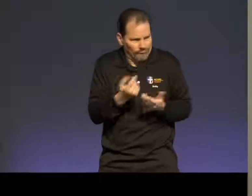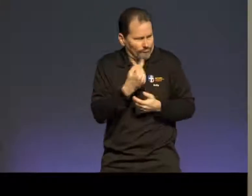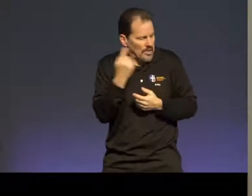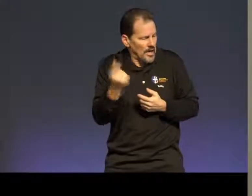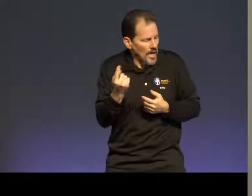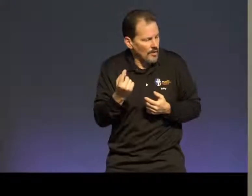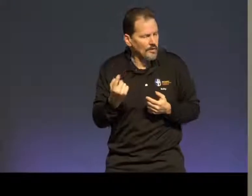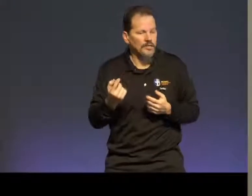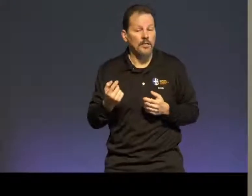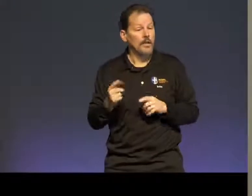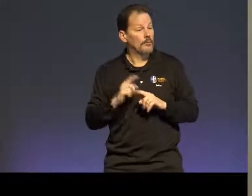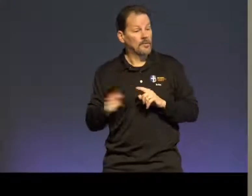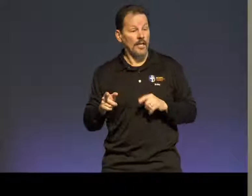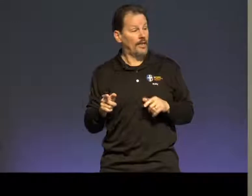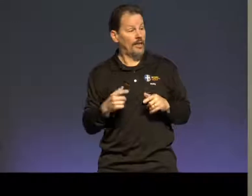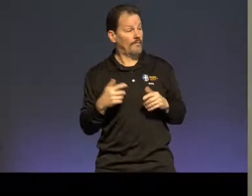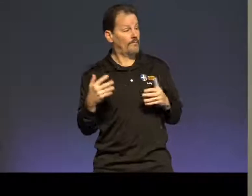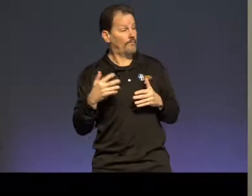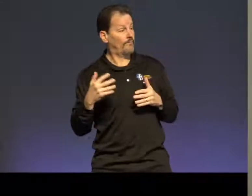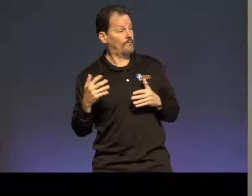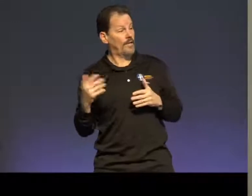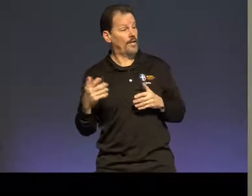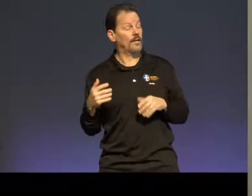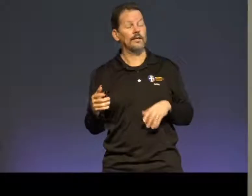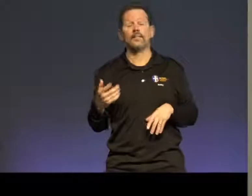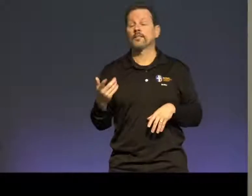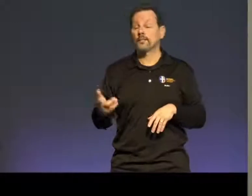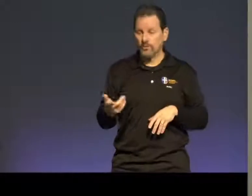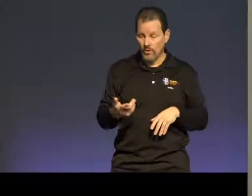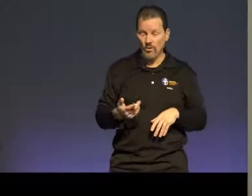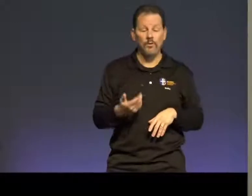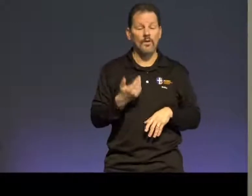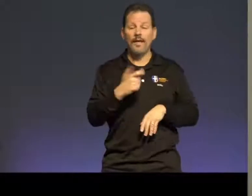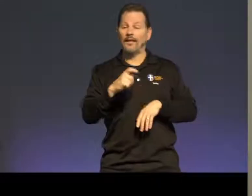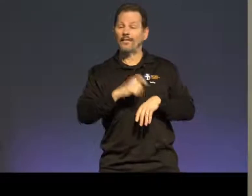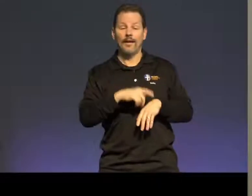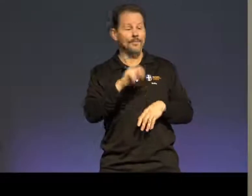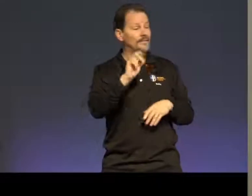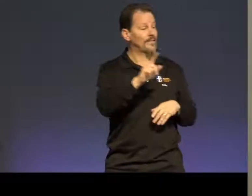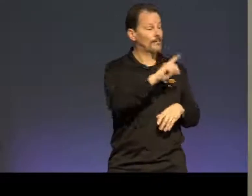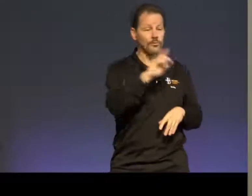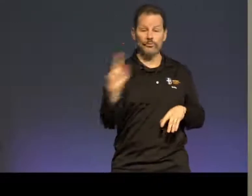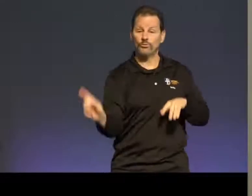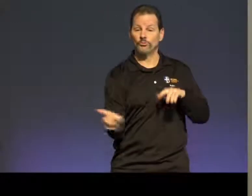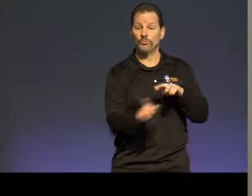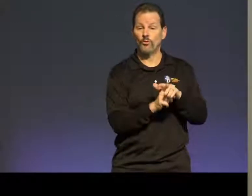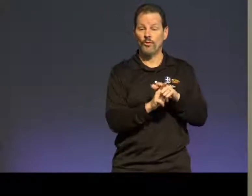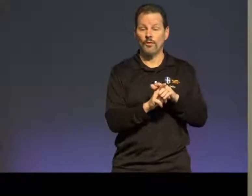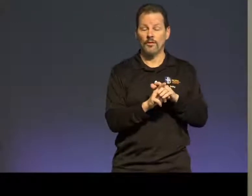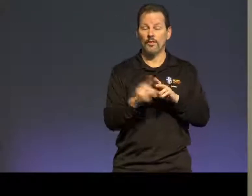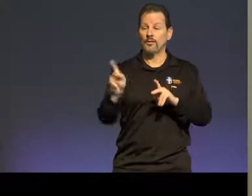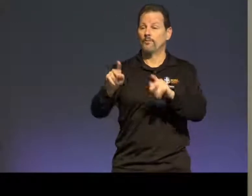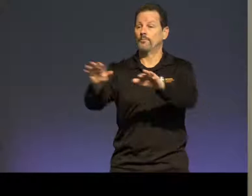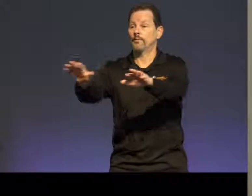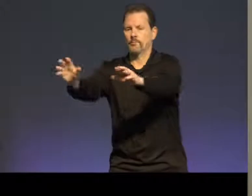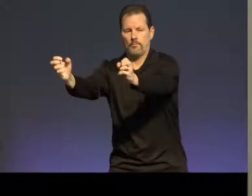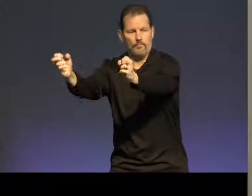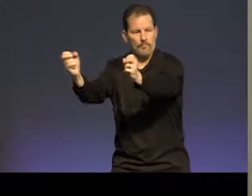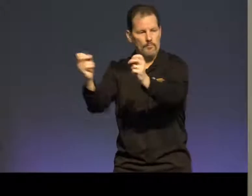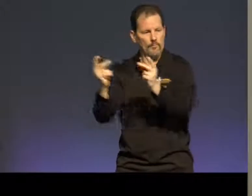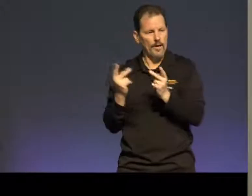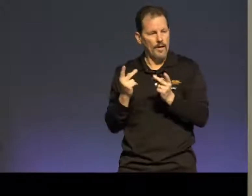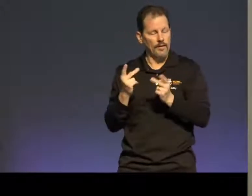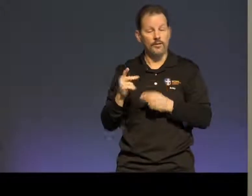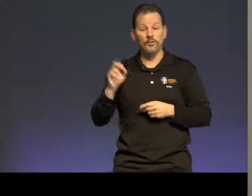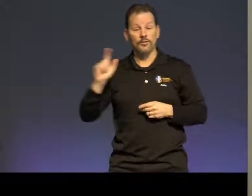Saul, we have case after case that when God sent Samuel, the people came back. Saul didn't move because he hadn't sought God.